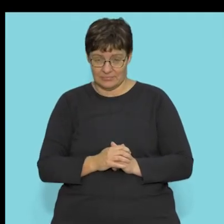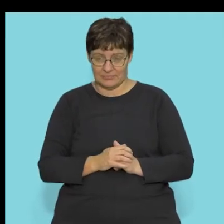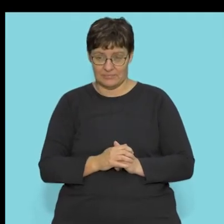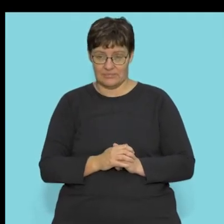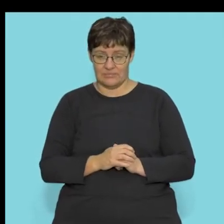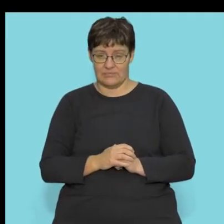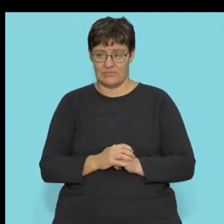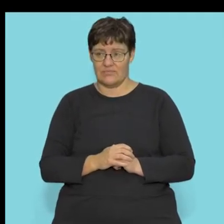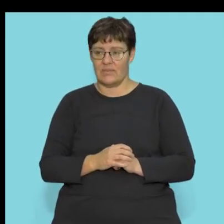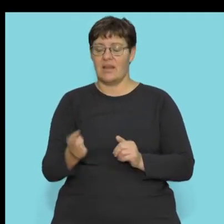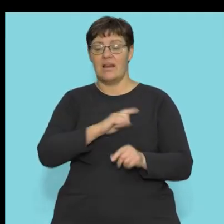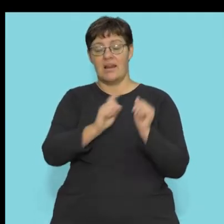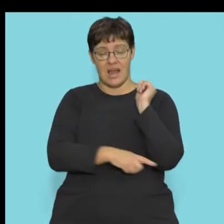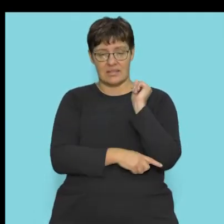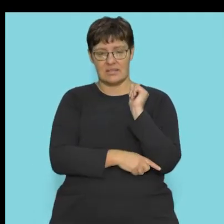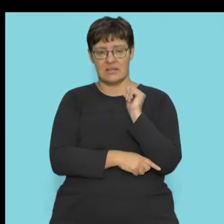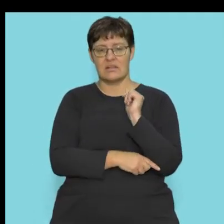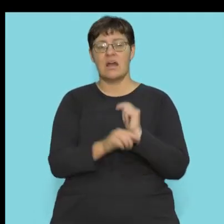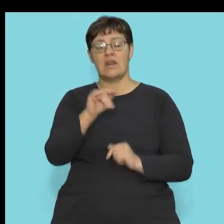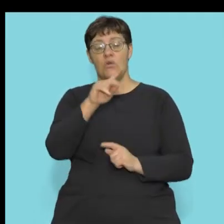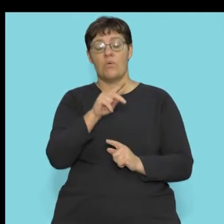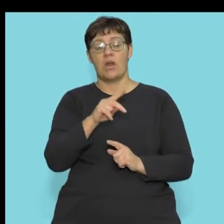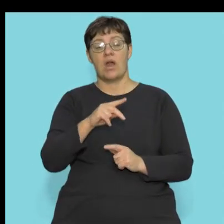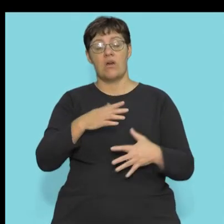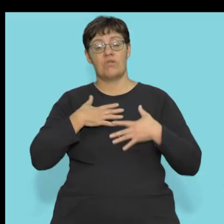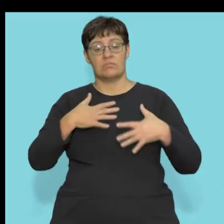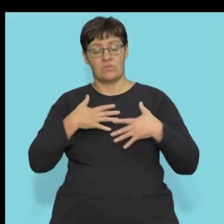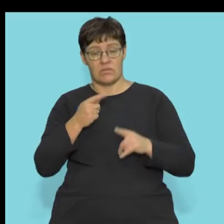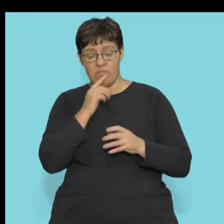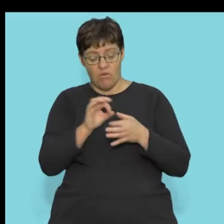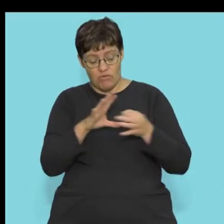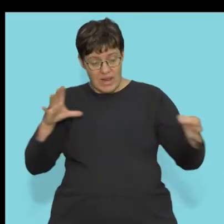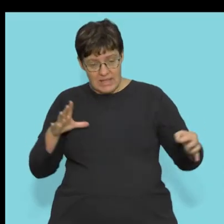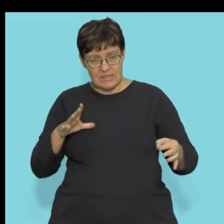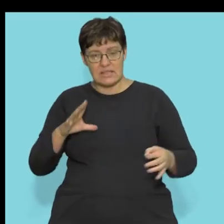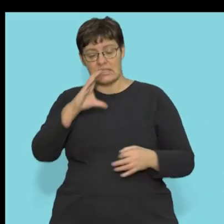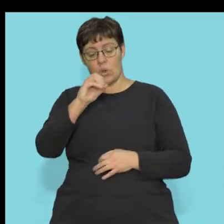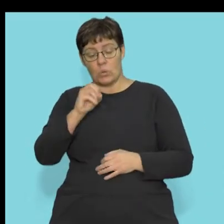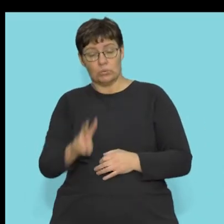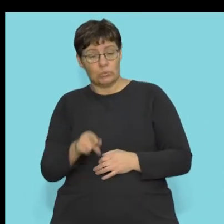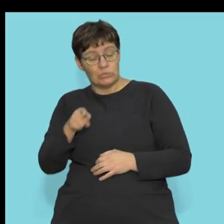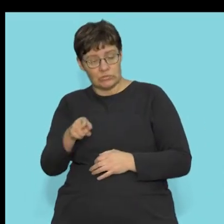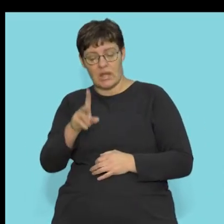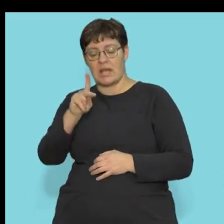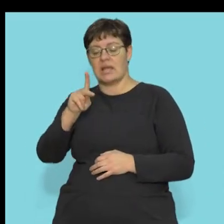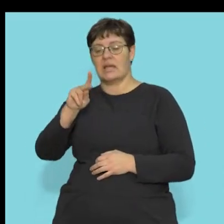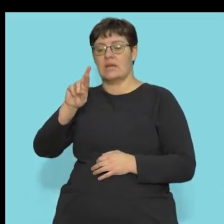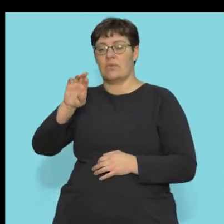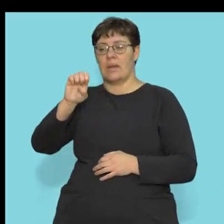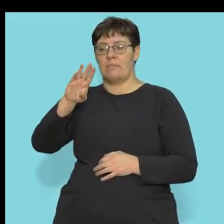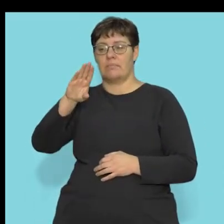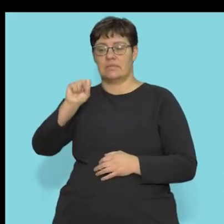cristae. And finally, the stage of anaerobic respiration that releases carbon dioxide is the Krebs